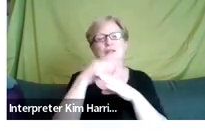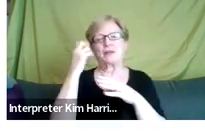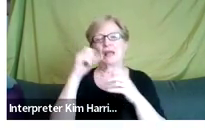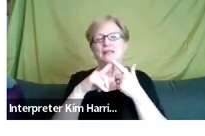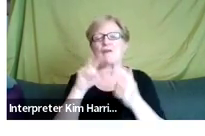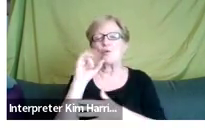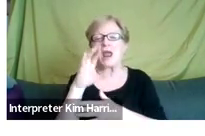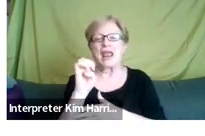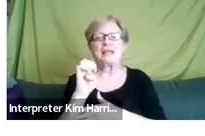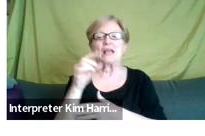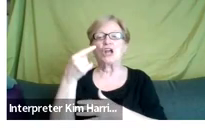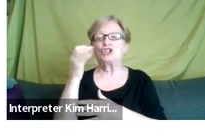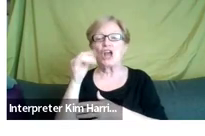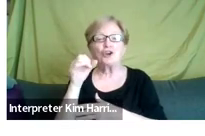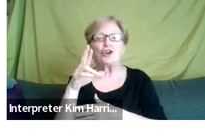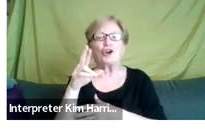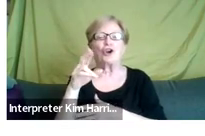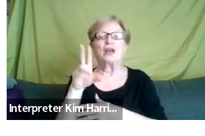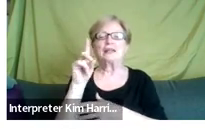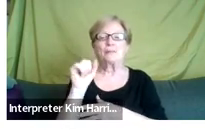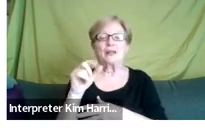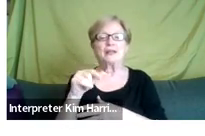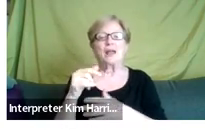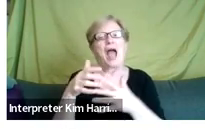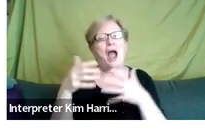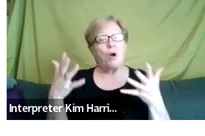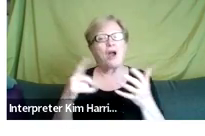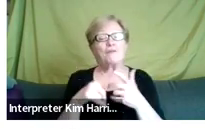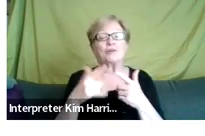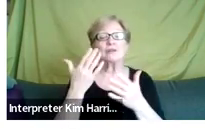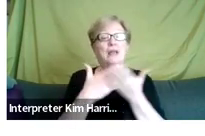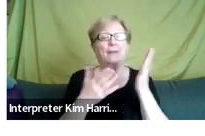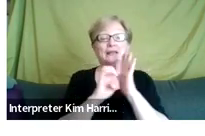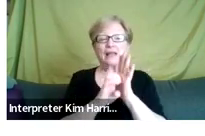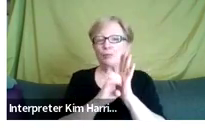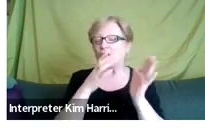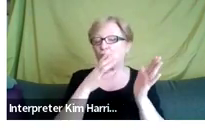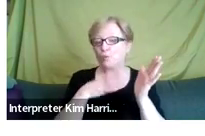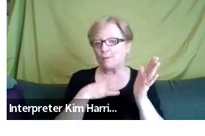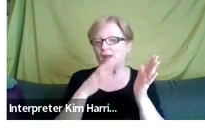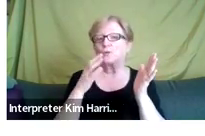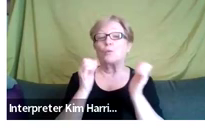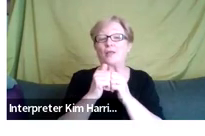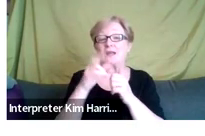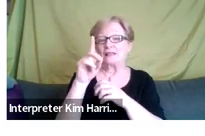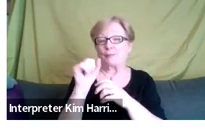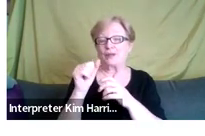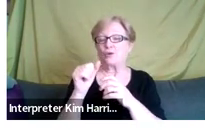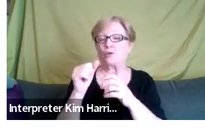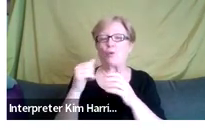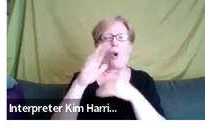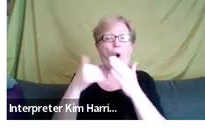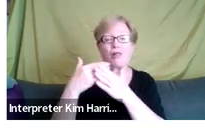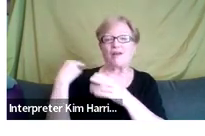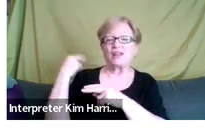and disability. However, there are examples of women with disabilities throughout history